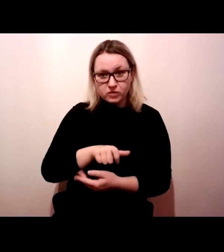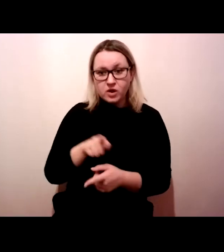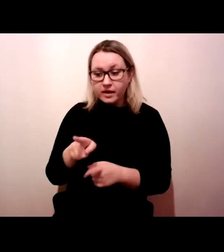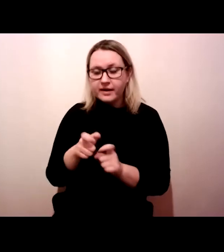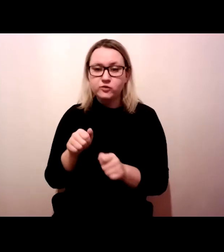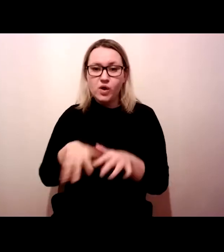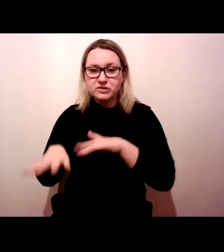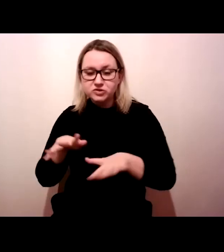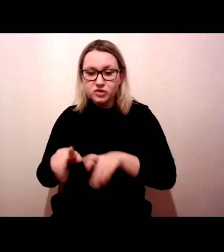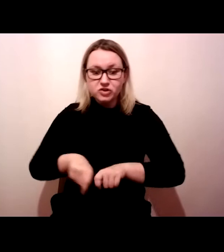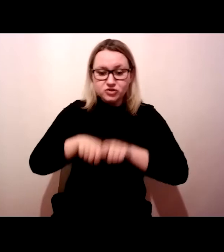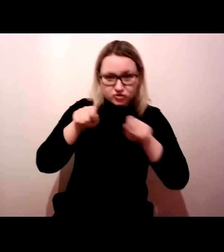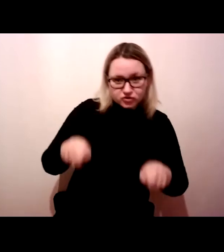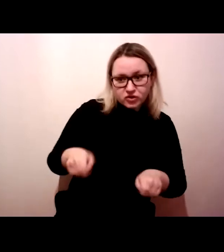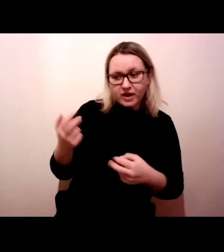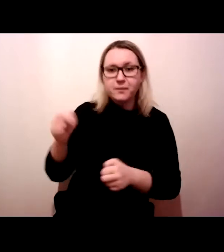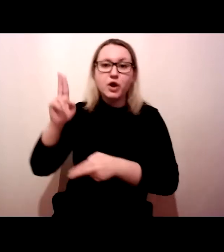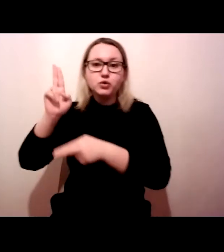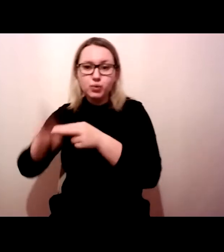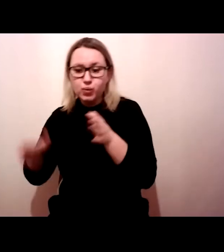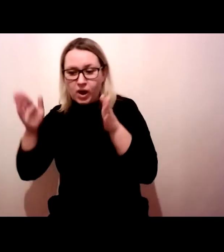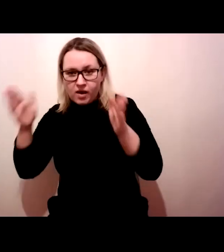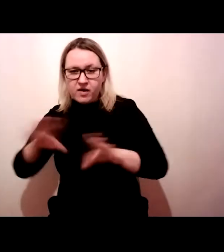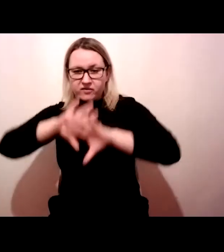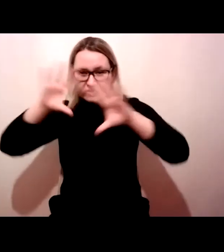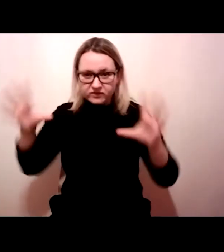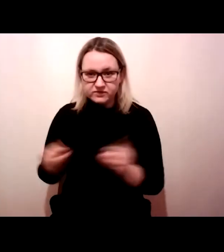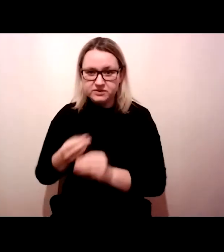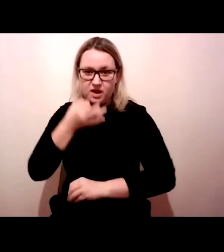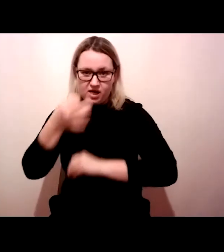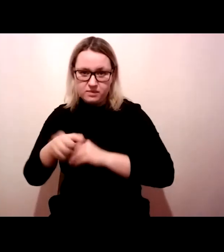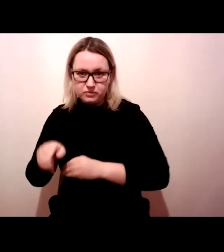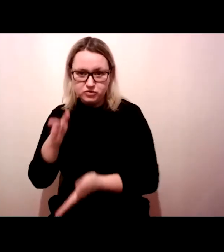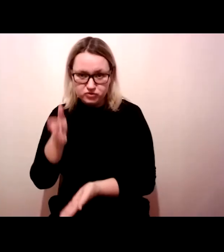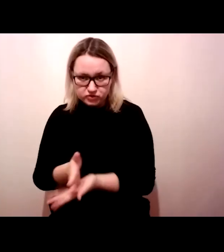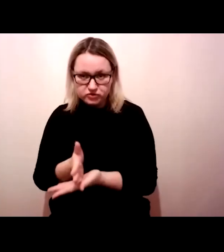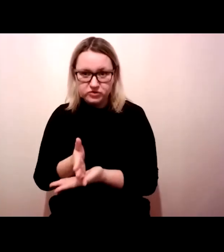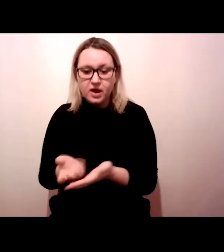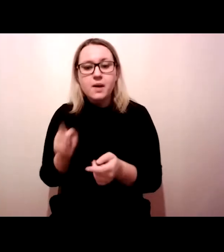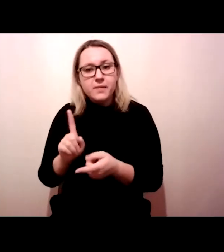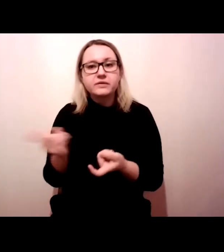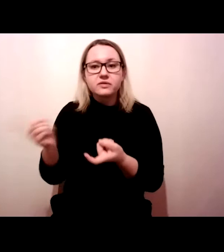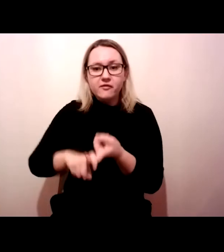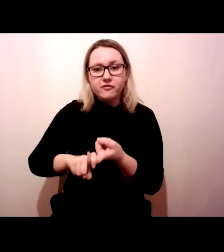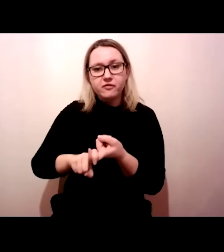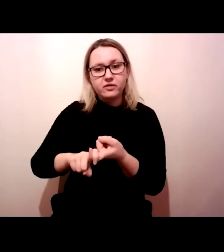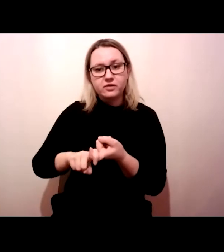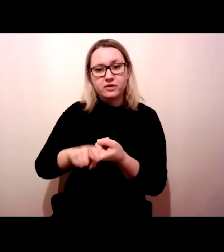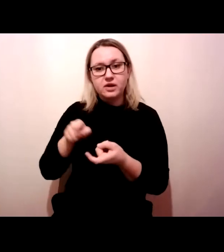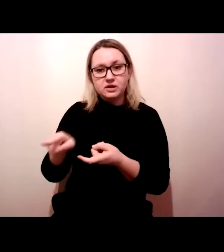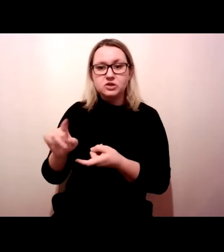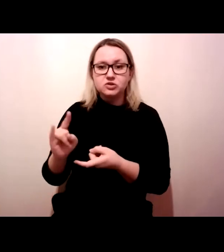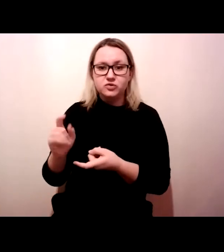which means that one volunteer has a specific case from its